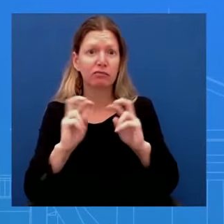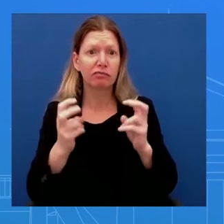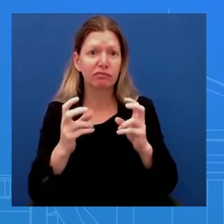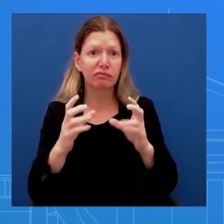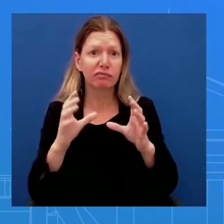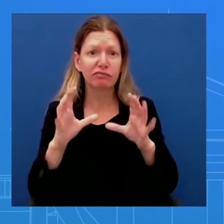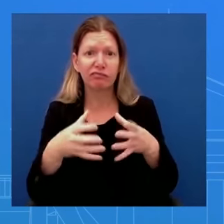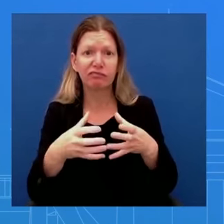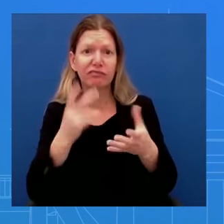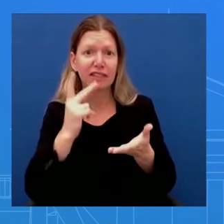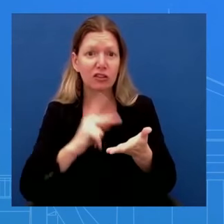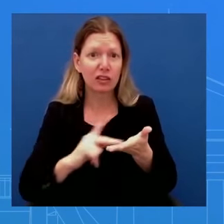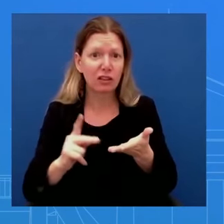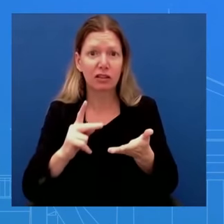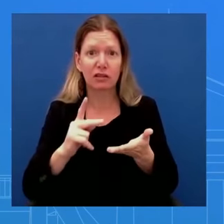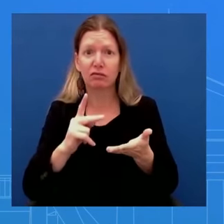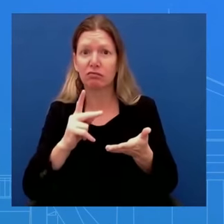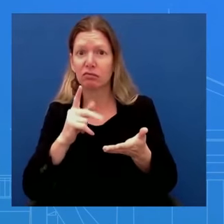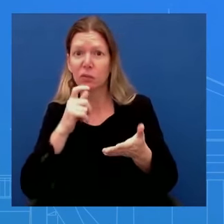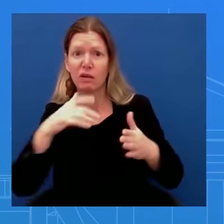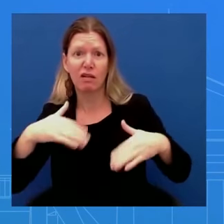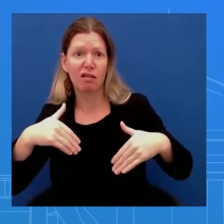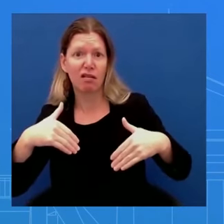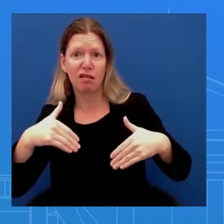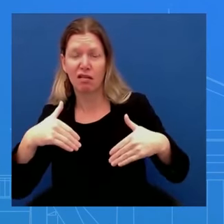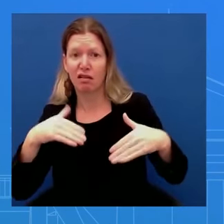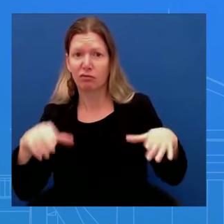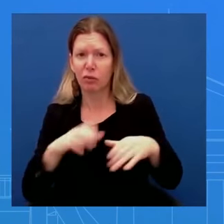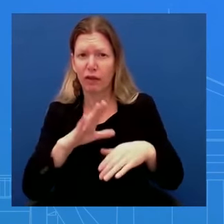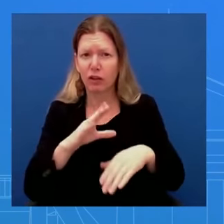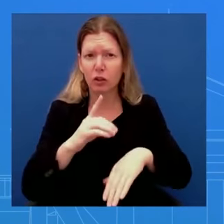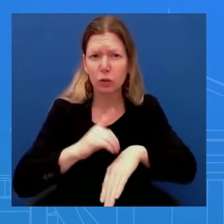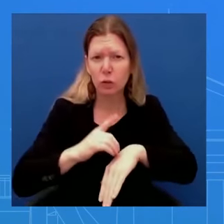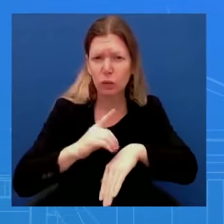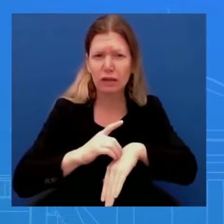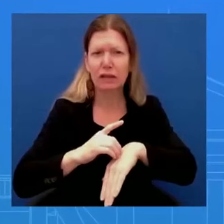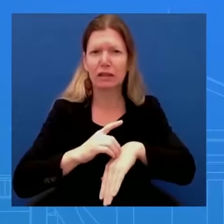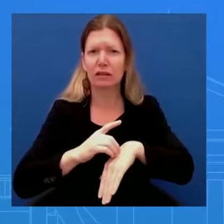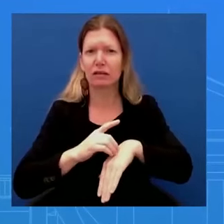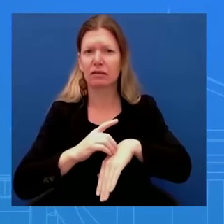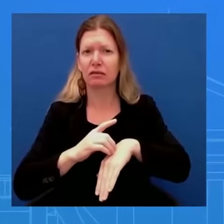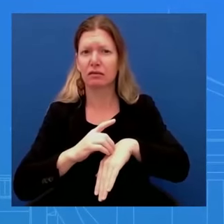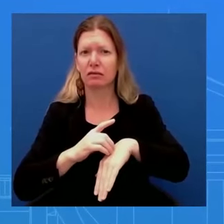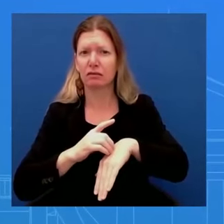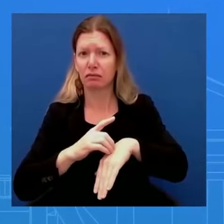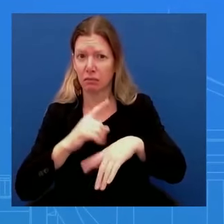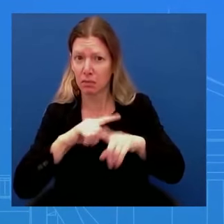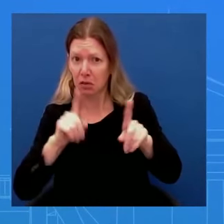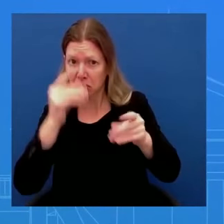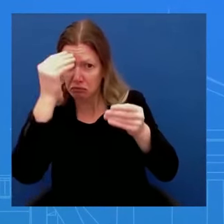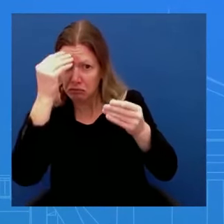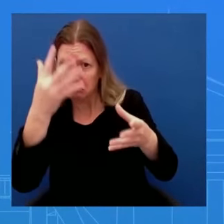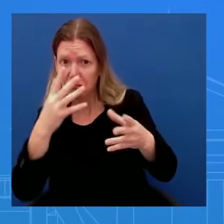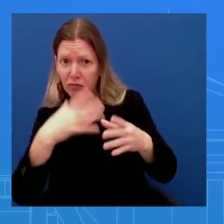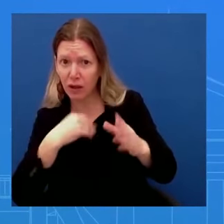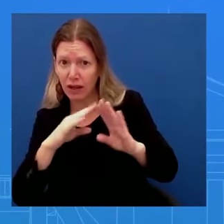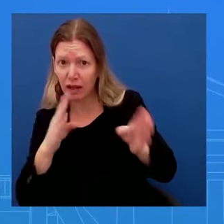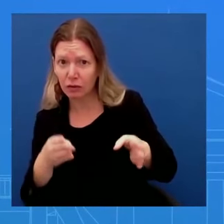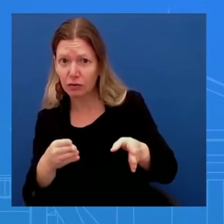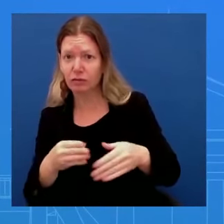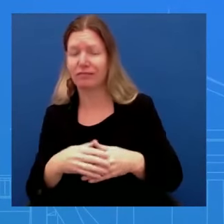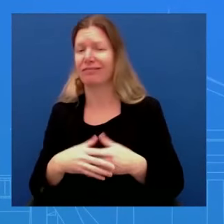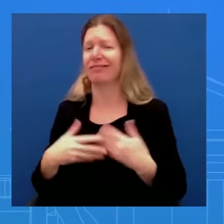to perform their duties but have actually informed the White House? I don't have that kind of detail for you here today. I